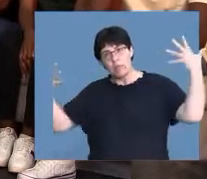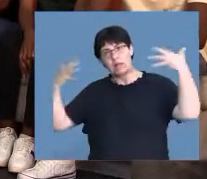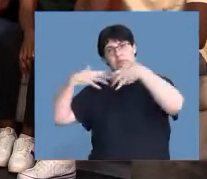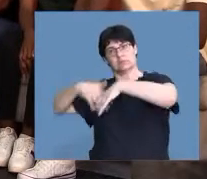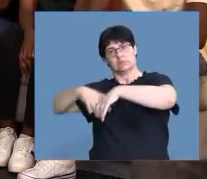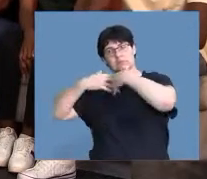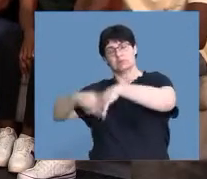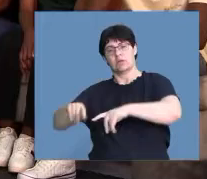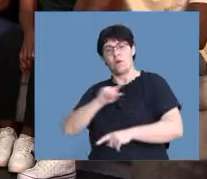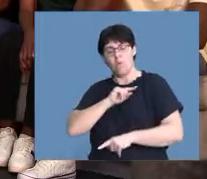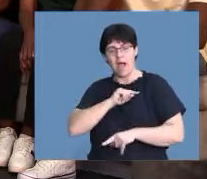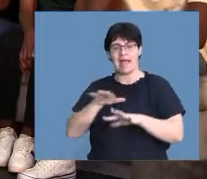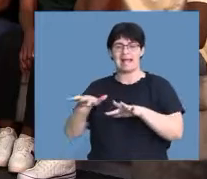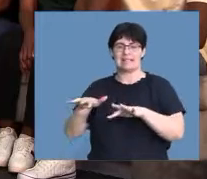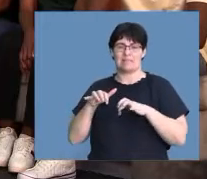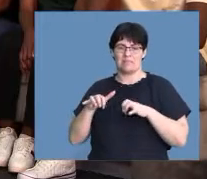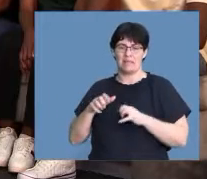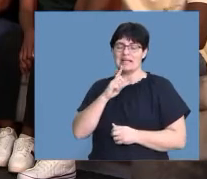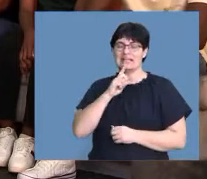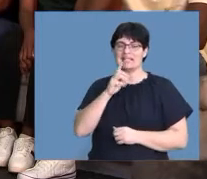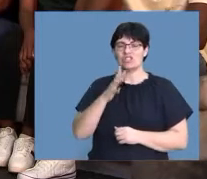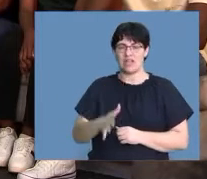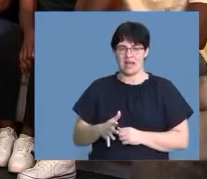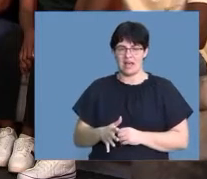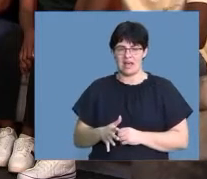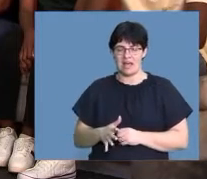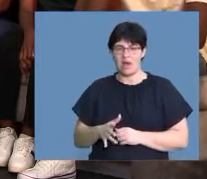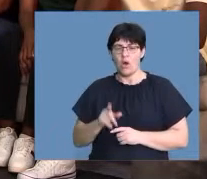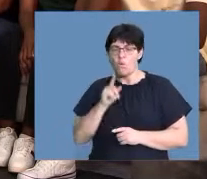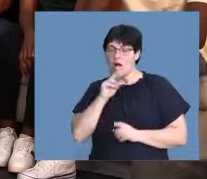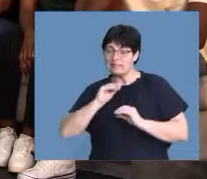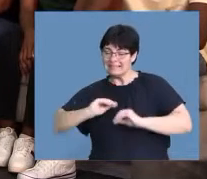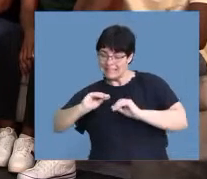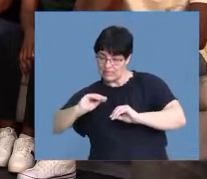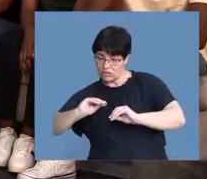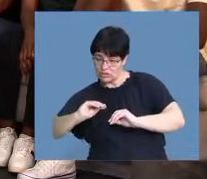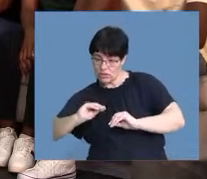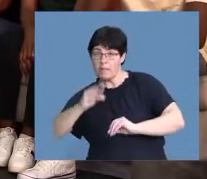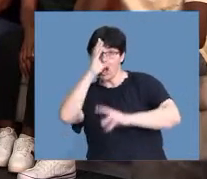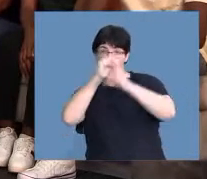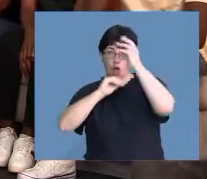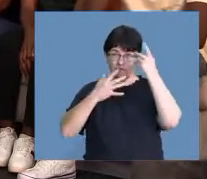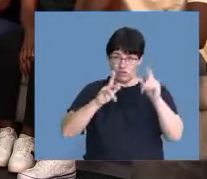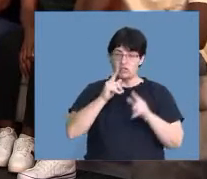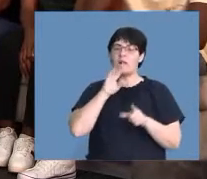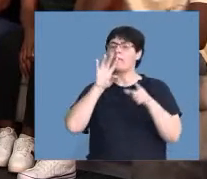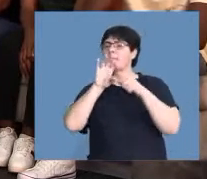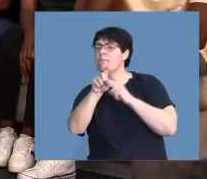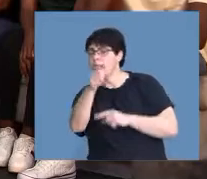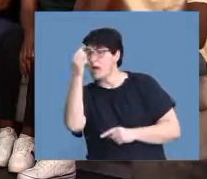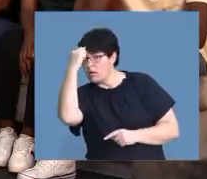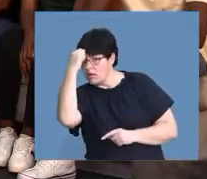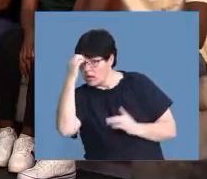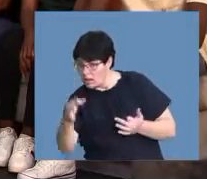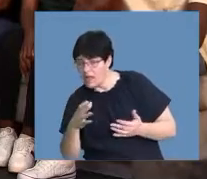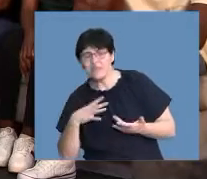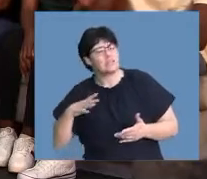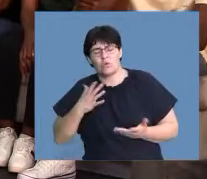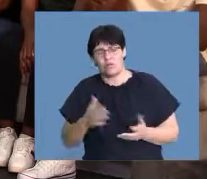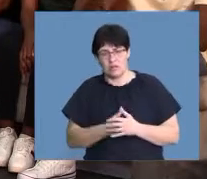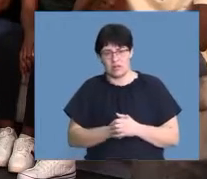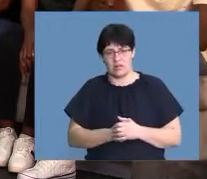in exams, the teachers can only examine what they've taught you. So that should really help. Yeah. And I